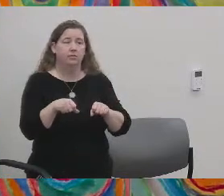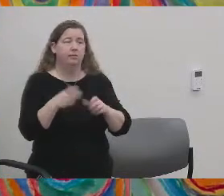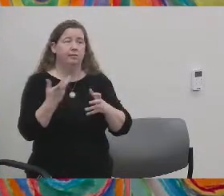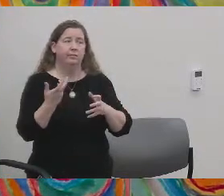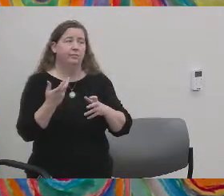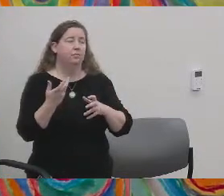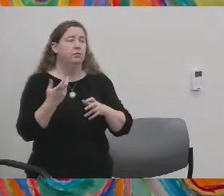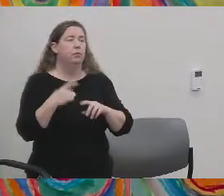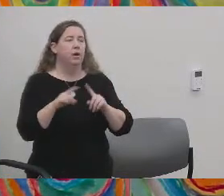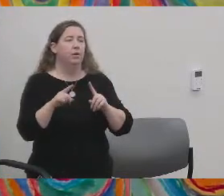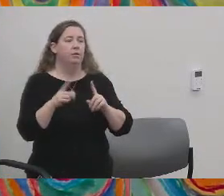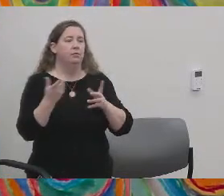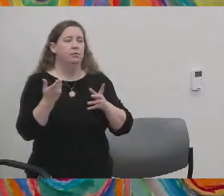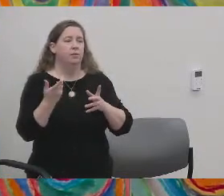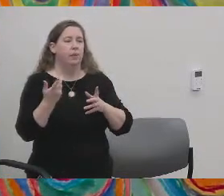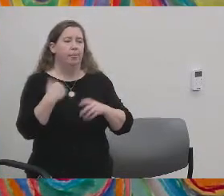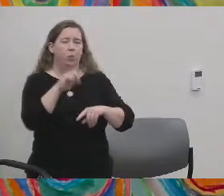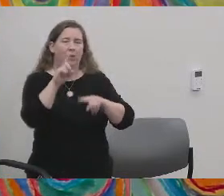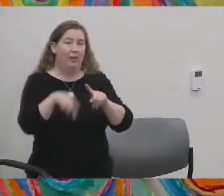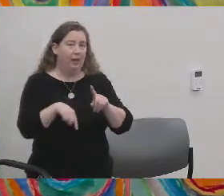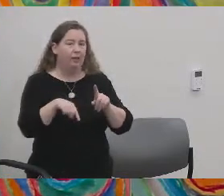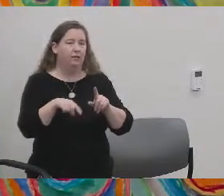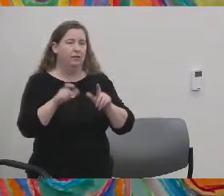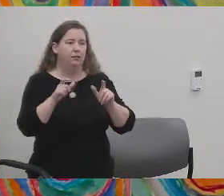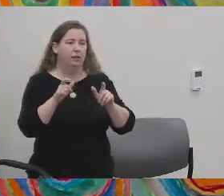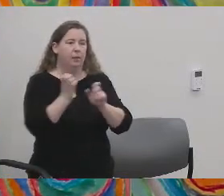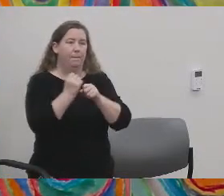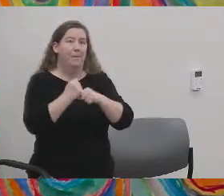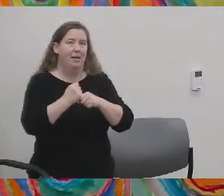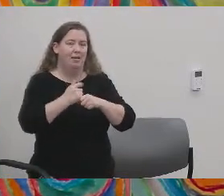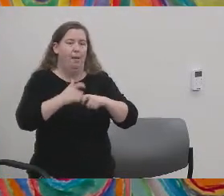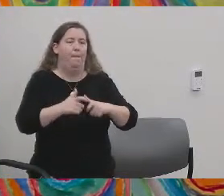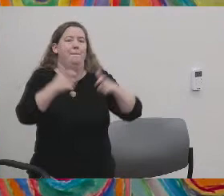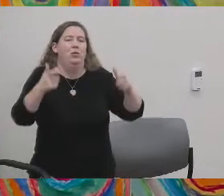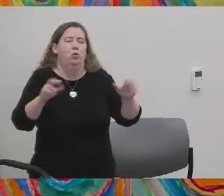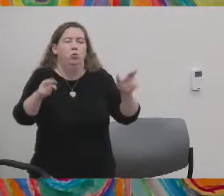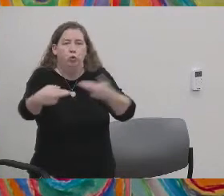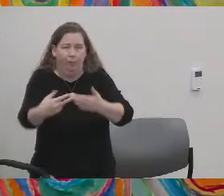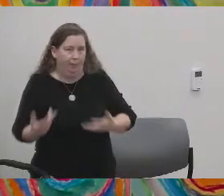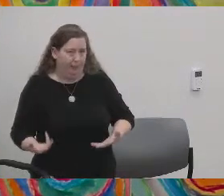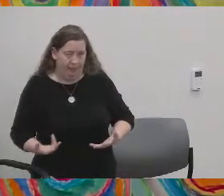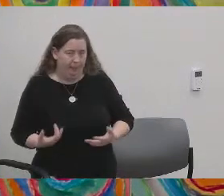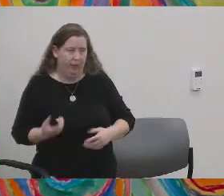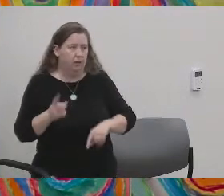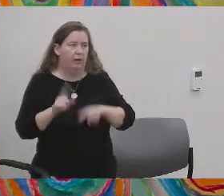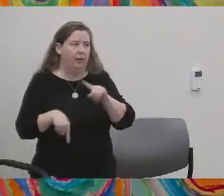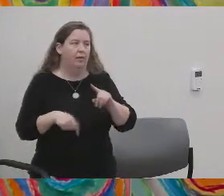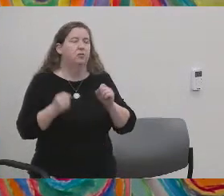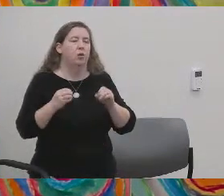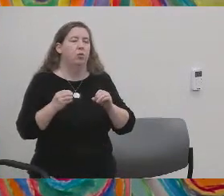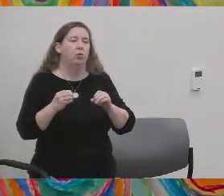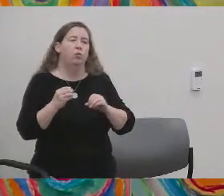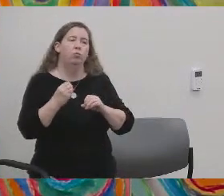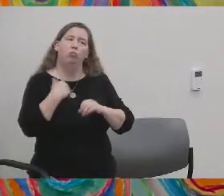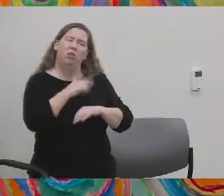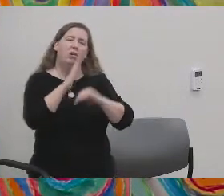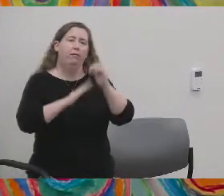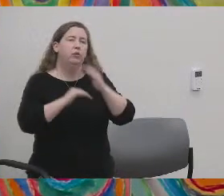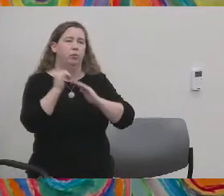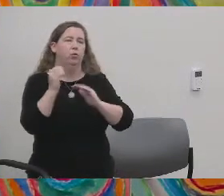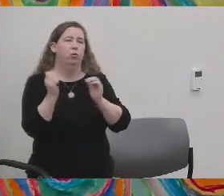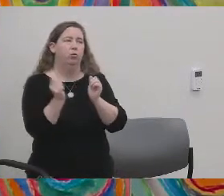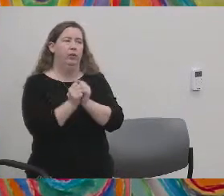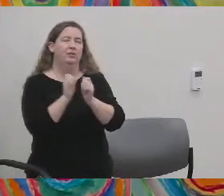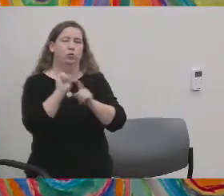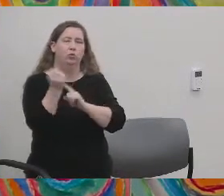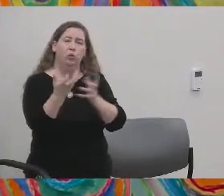at the end of the day, we can't make a classroom larger at the junior high. So, but we're comfortable with that. We